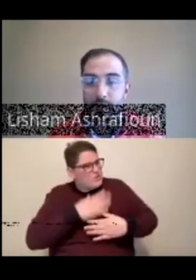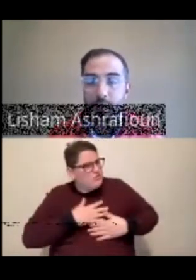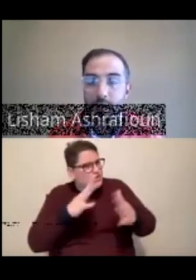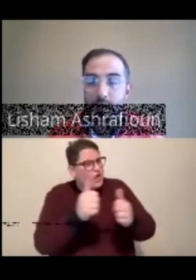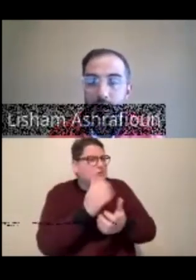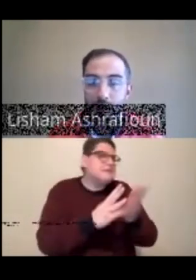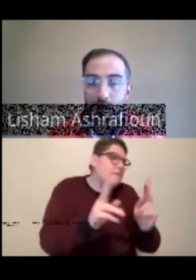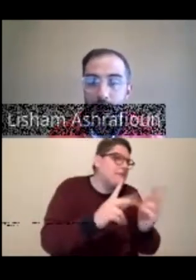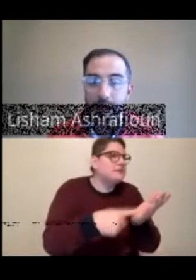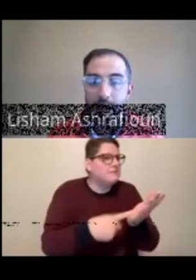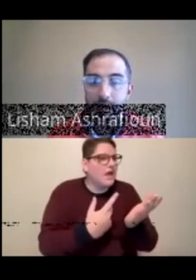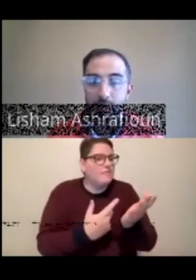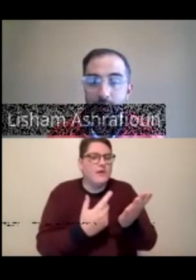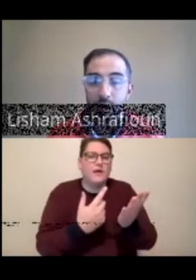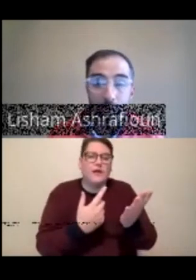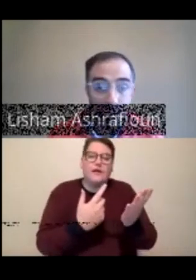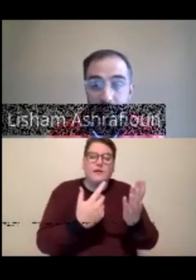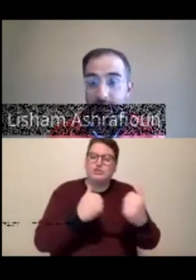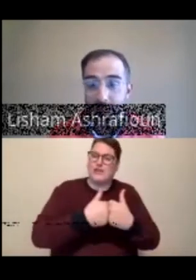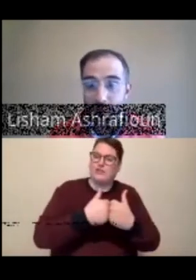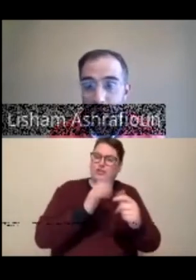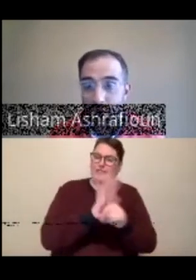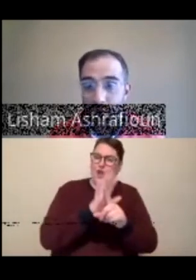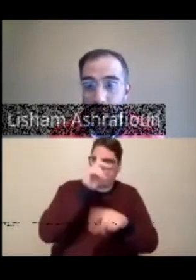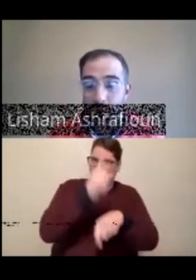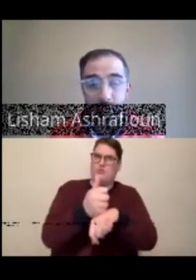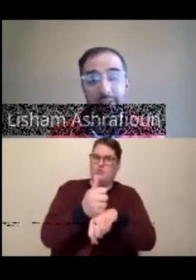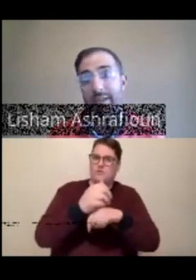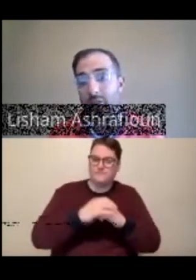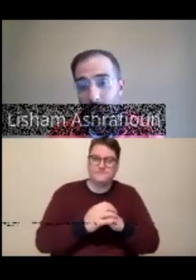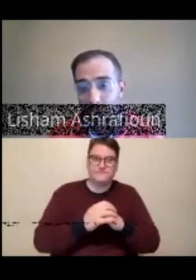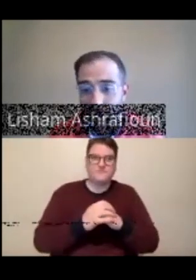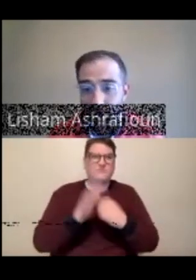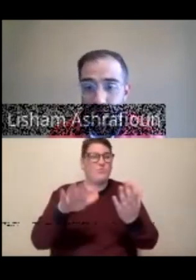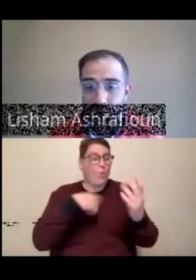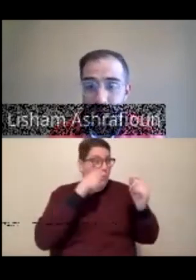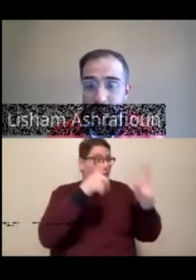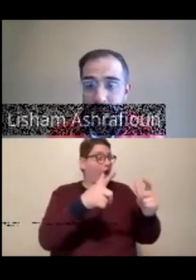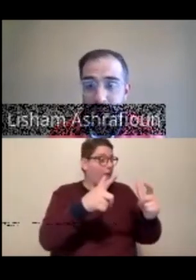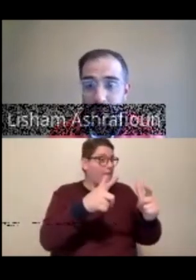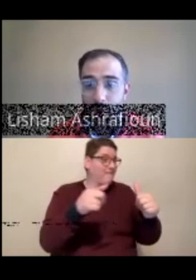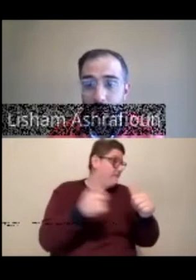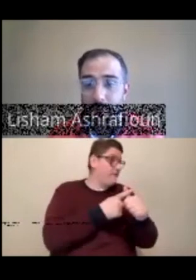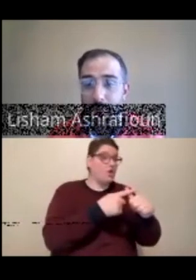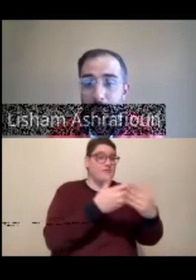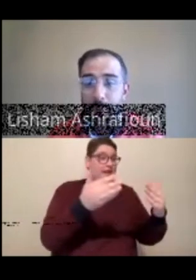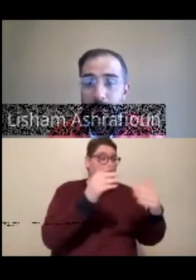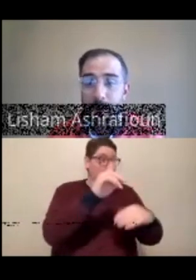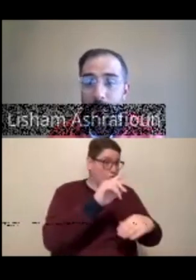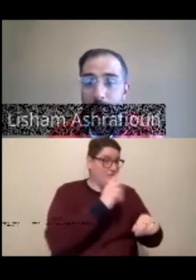time. I have other things I can do rather than use substances in the morning.